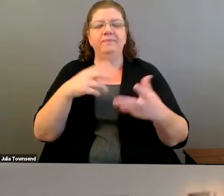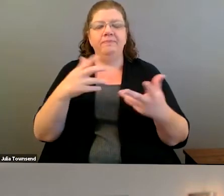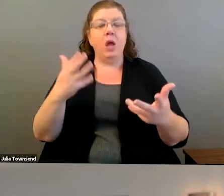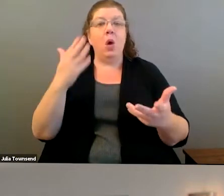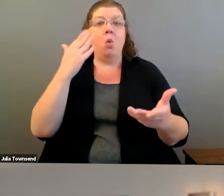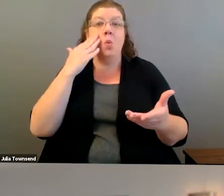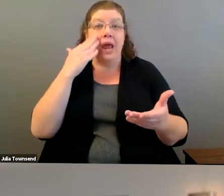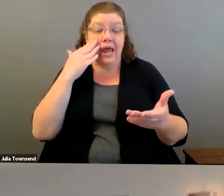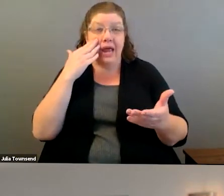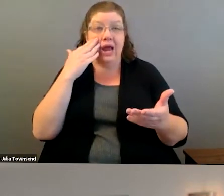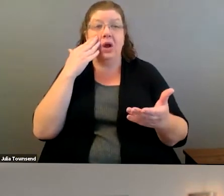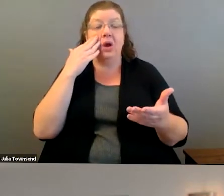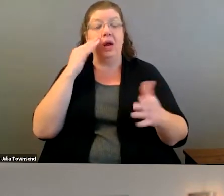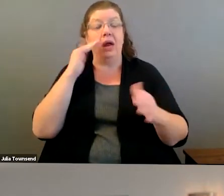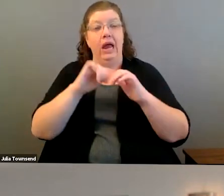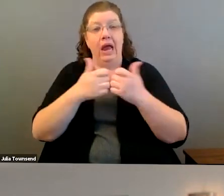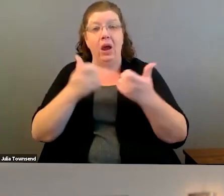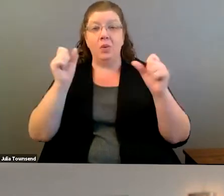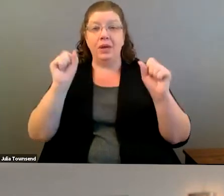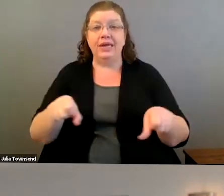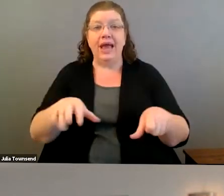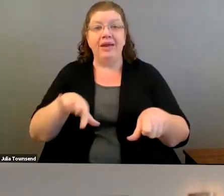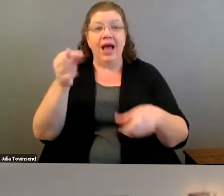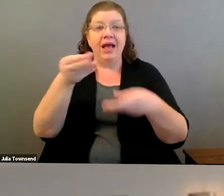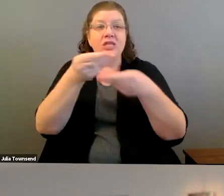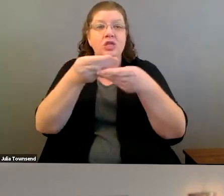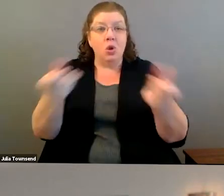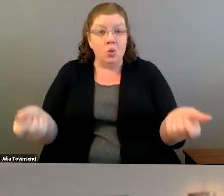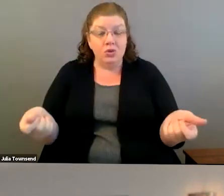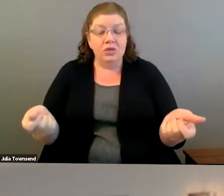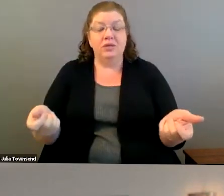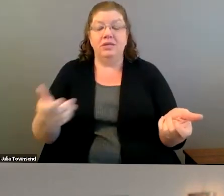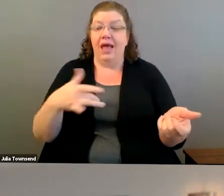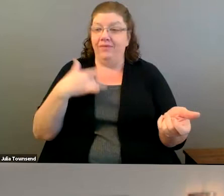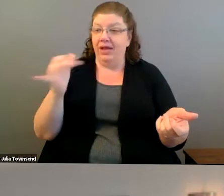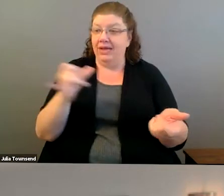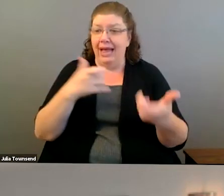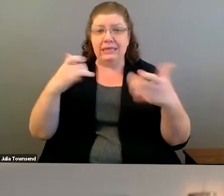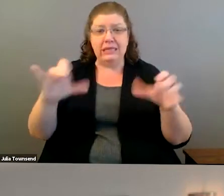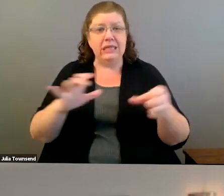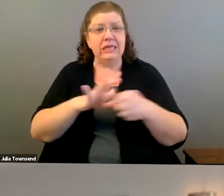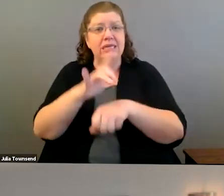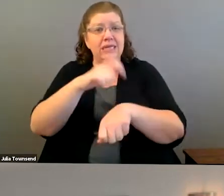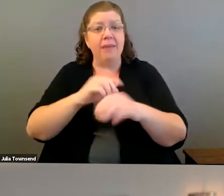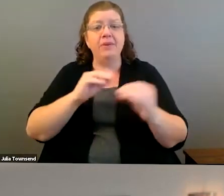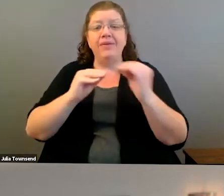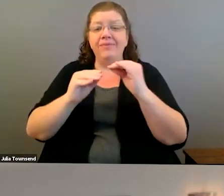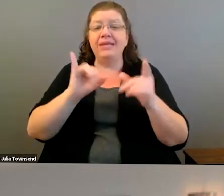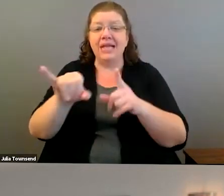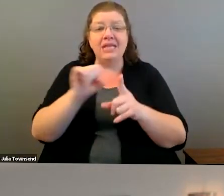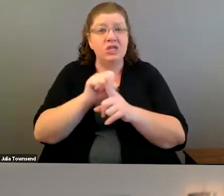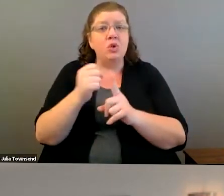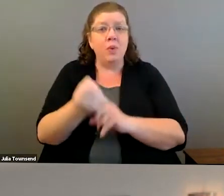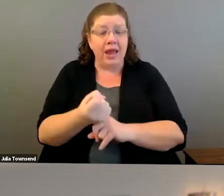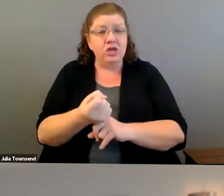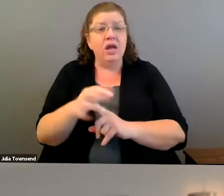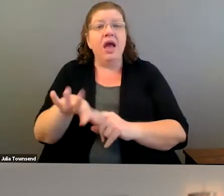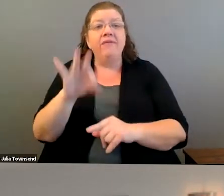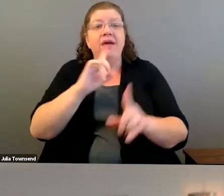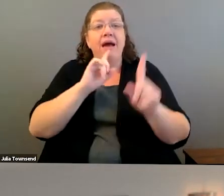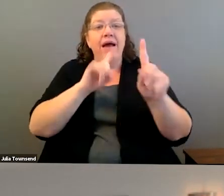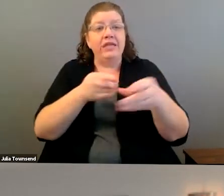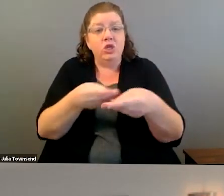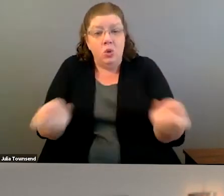aware of that and how we can find solutions. I feel like there's still time to rectify the situation and find solutions